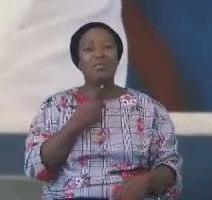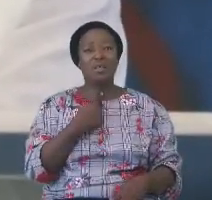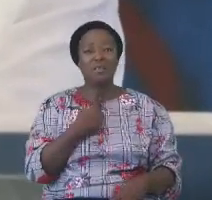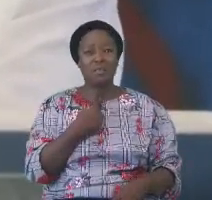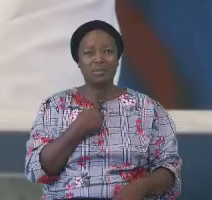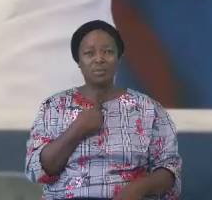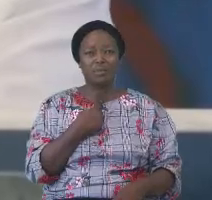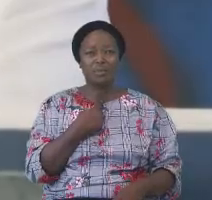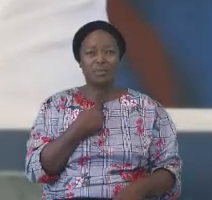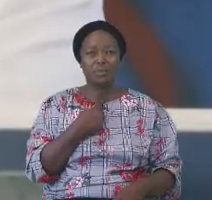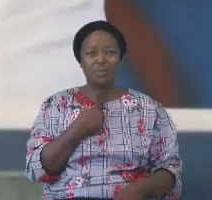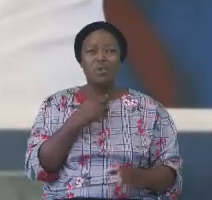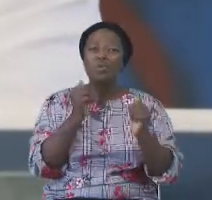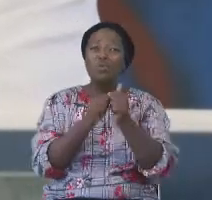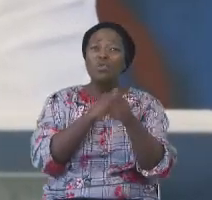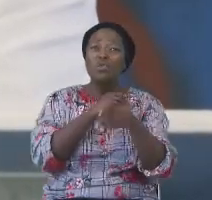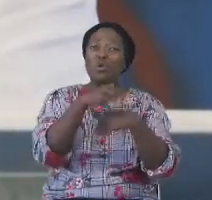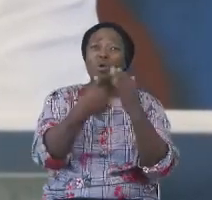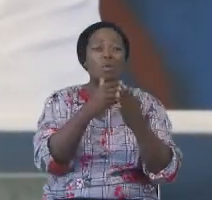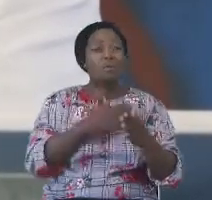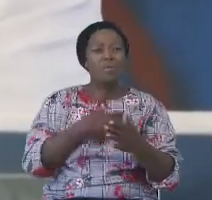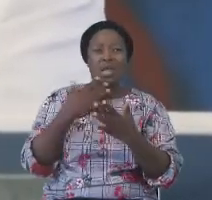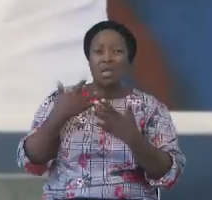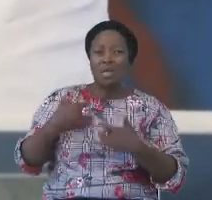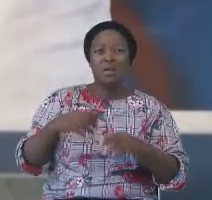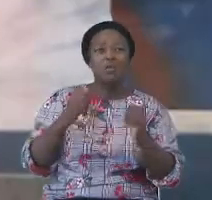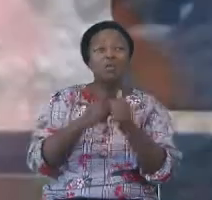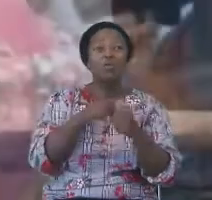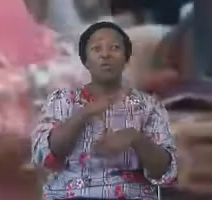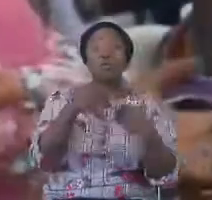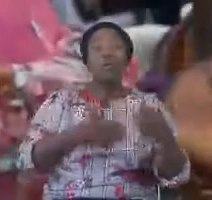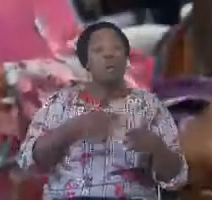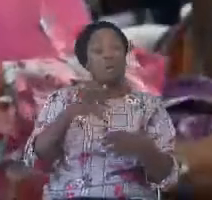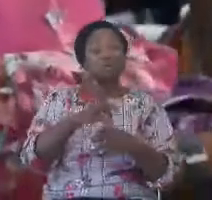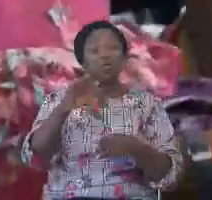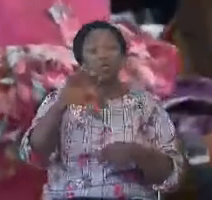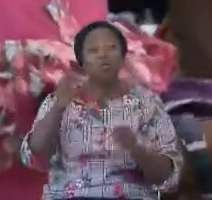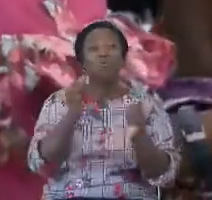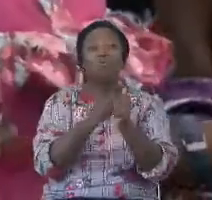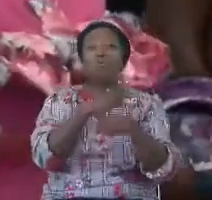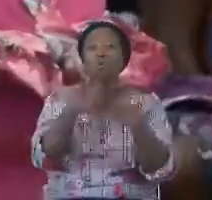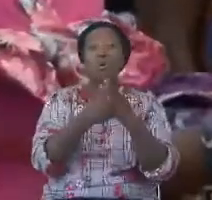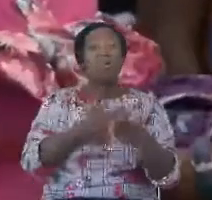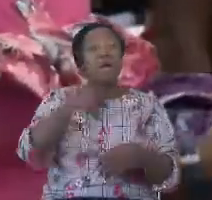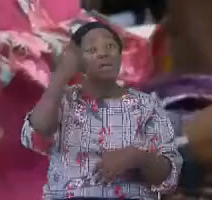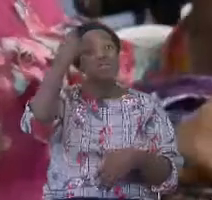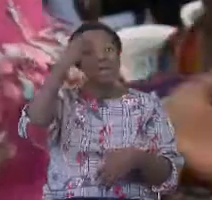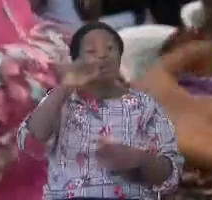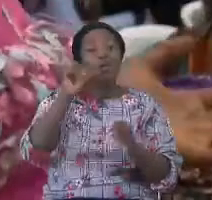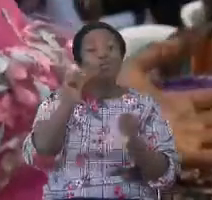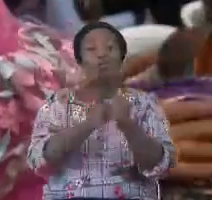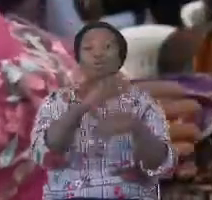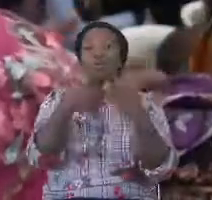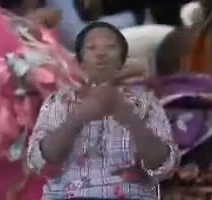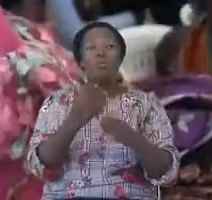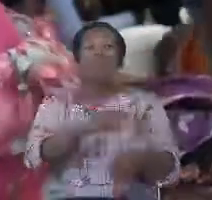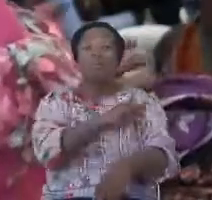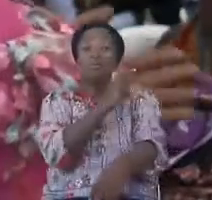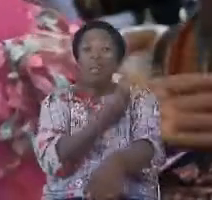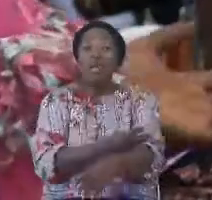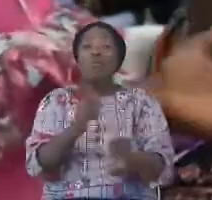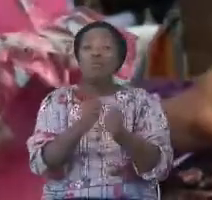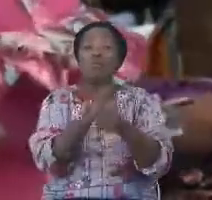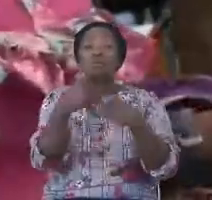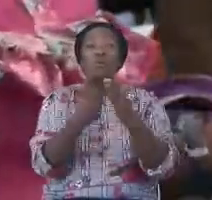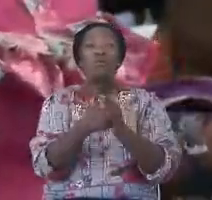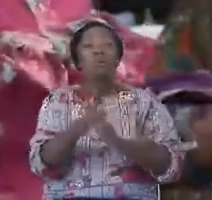god lord i thirst with all my heart all my soul